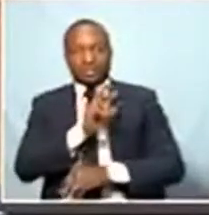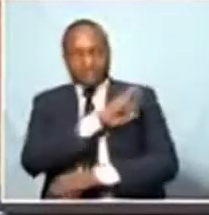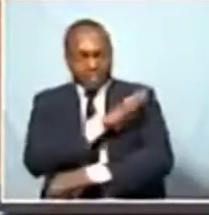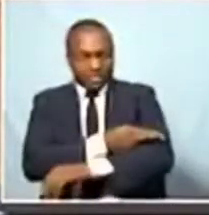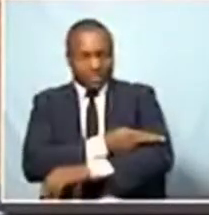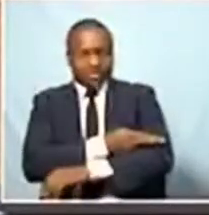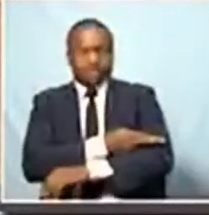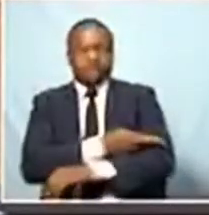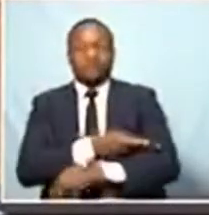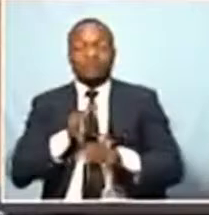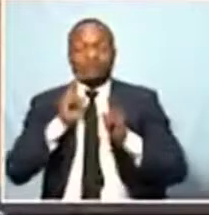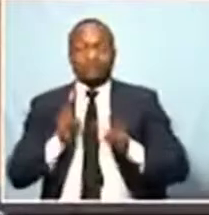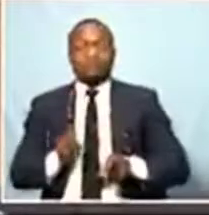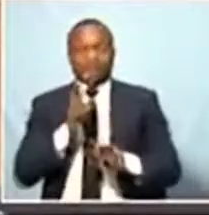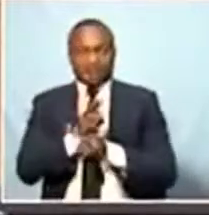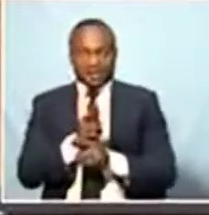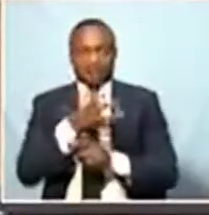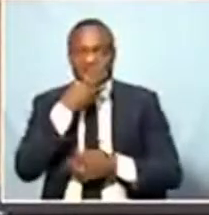Commission.